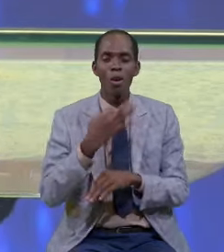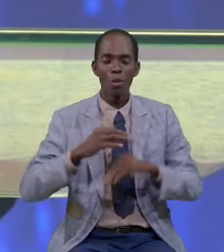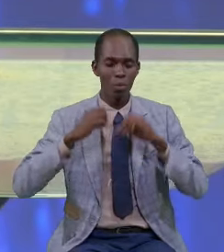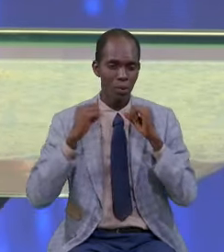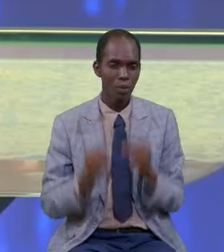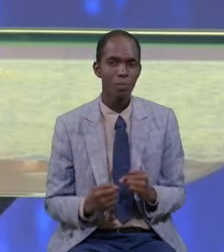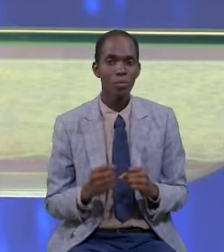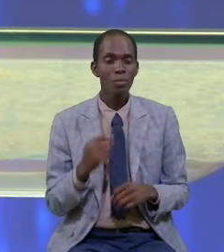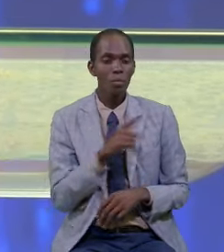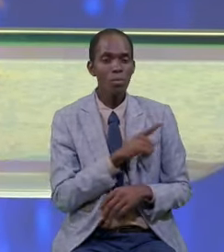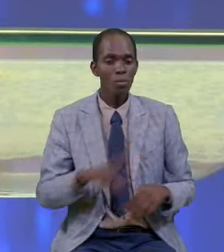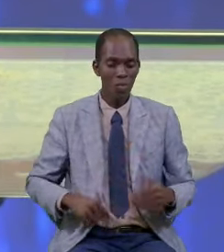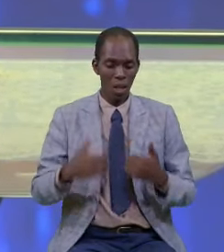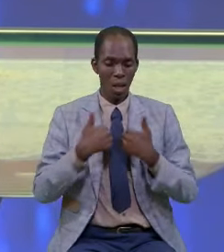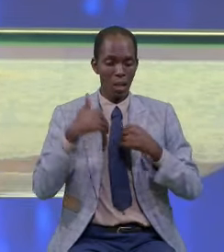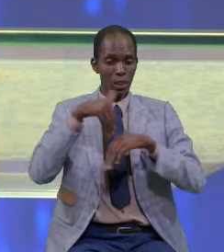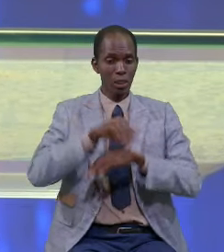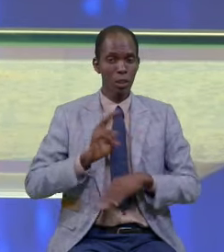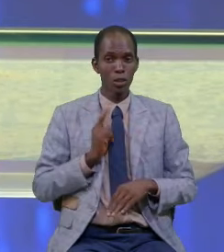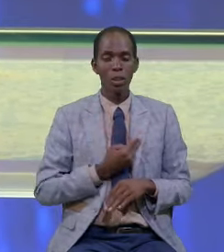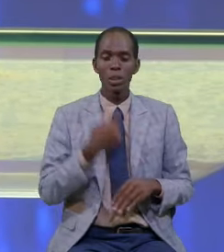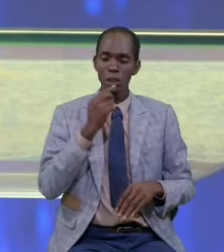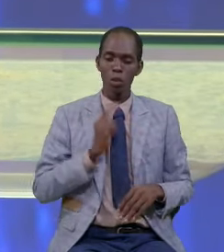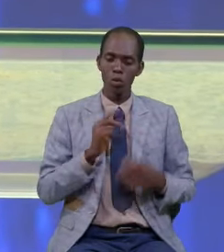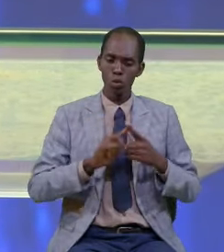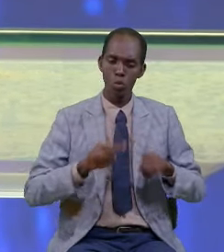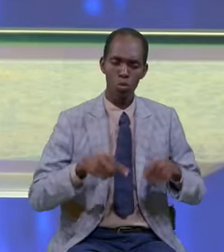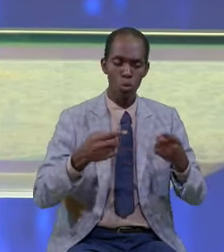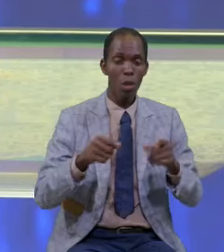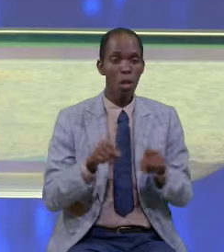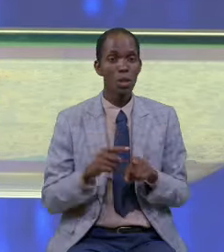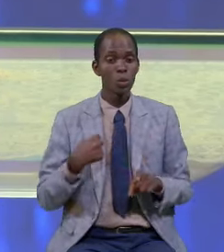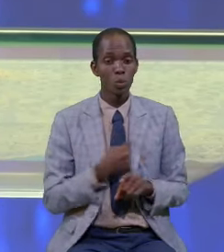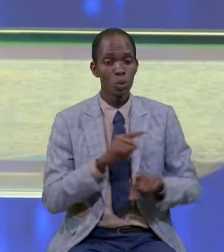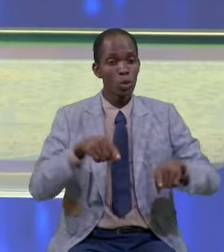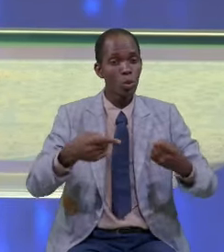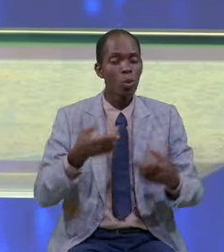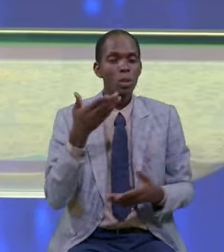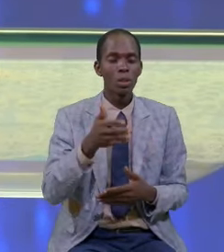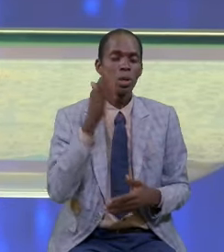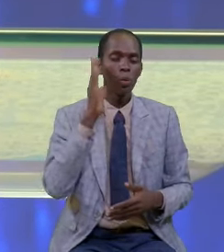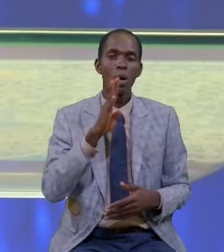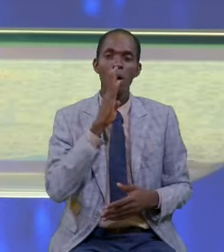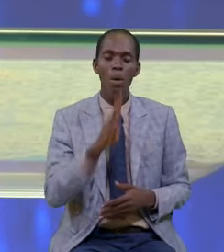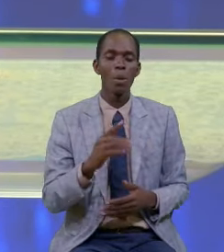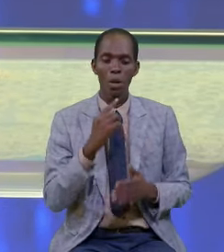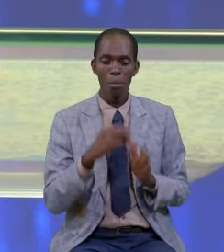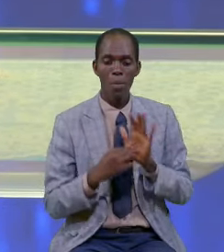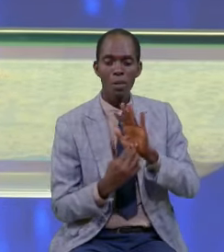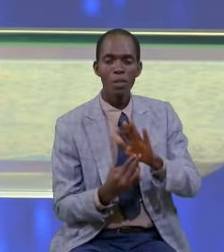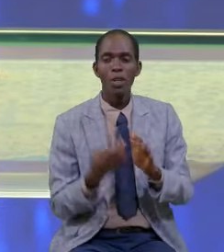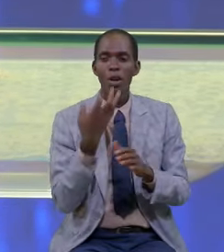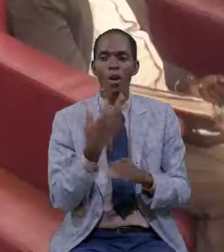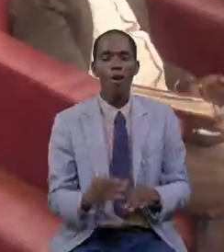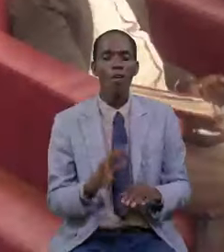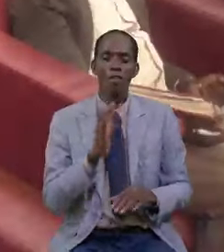Lord has sent us and he said, oh, you go. And as you go, there will be manifestation of favor in your life